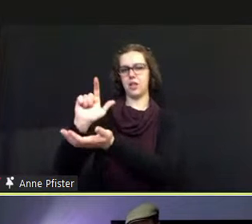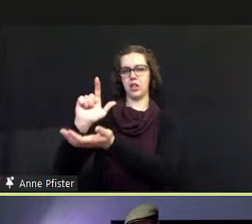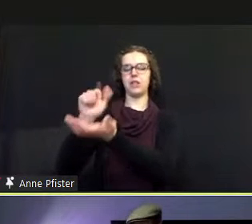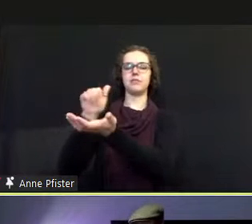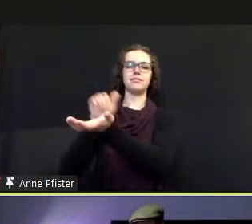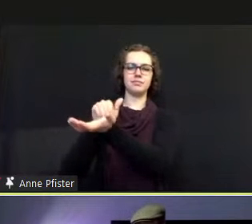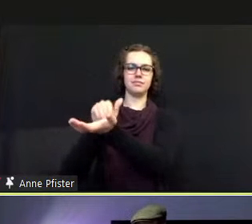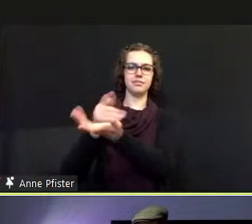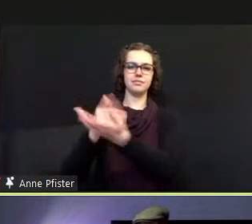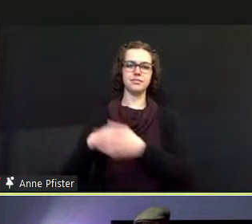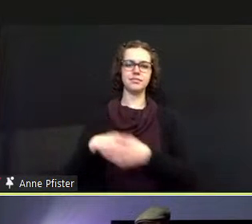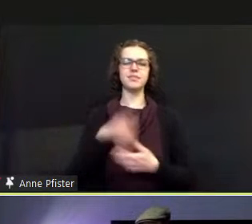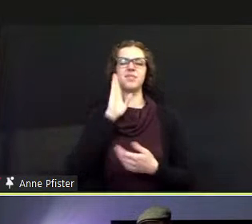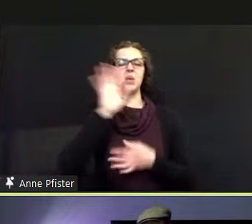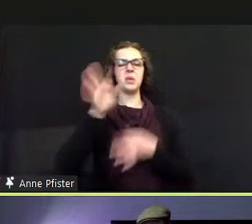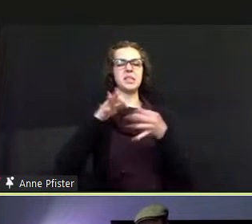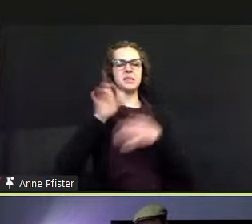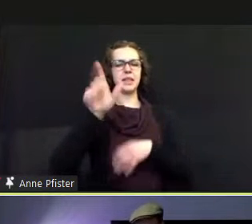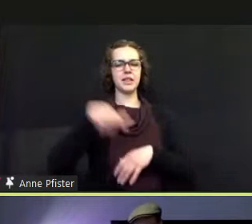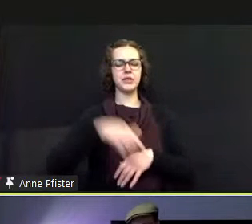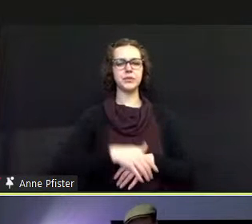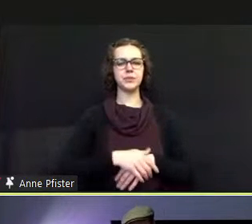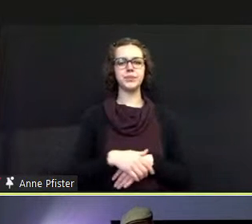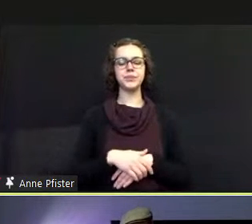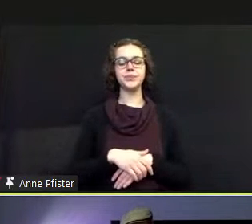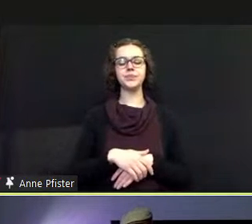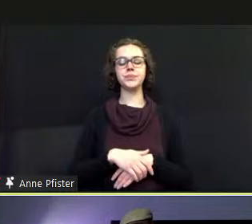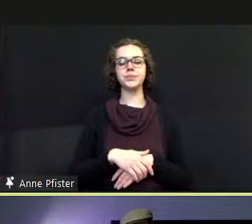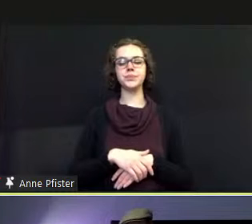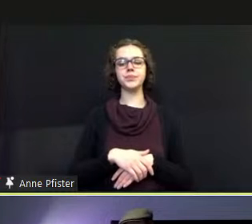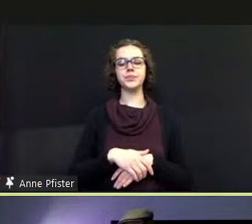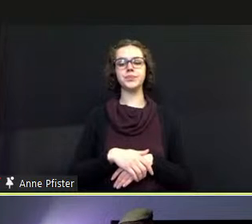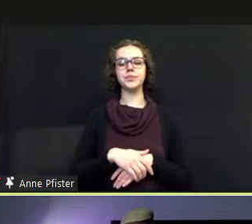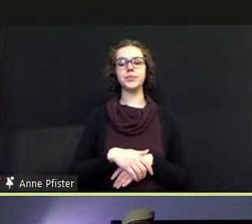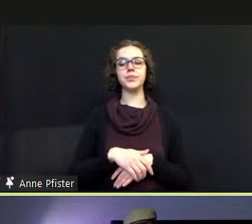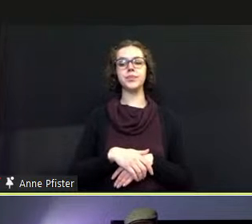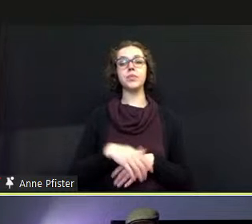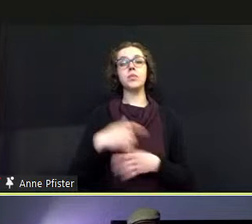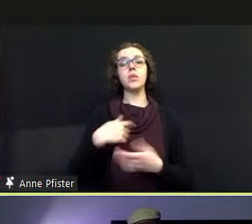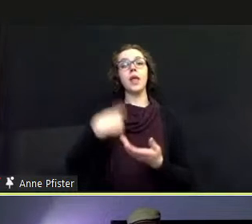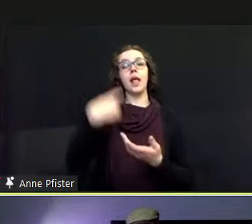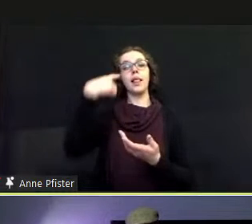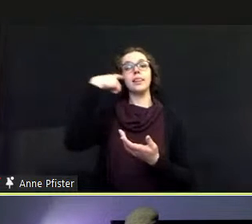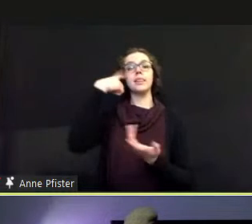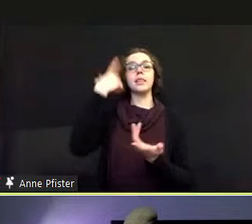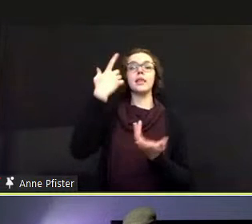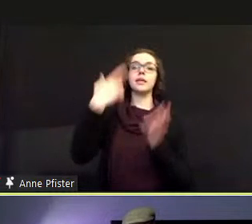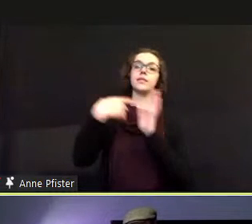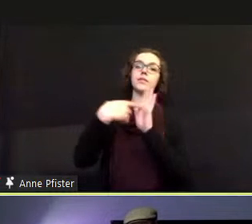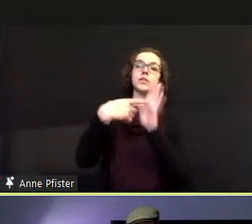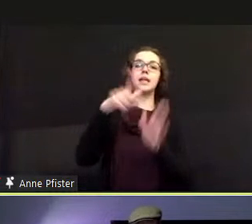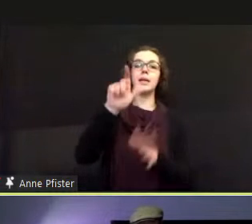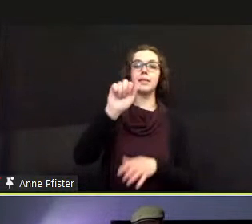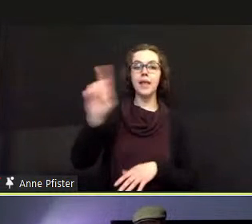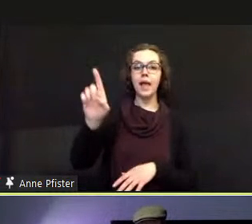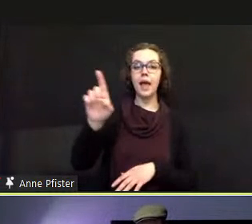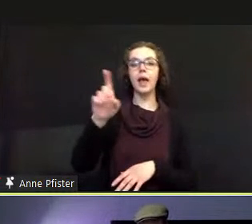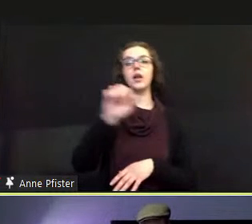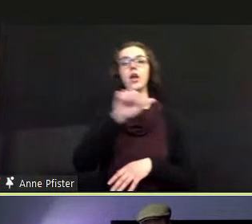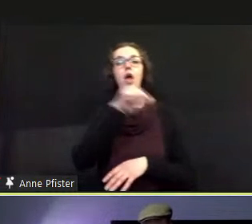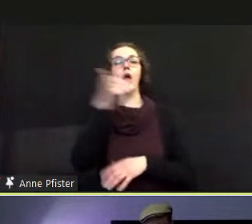I'll get to that later. So I do think that, for instance, Patty Ladd and others that have been cited